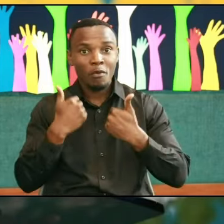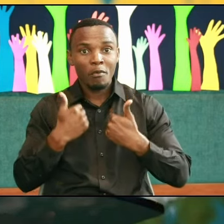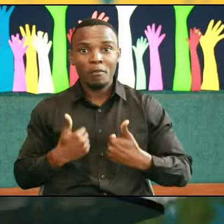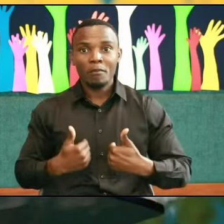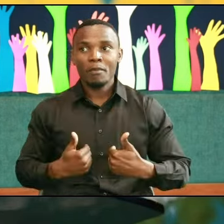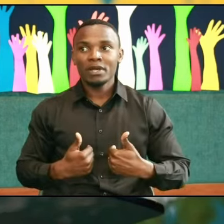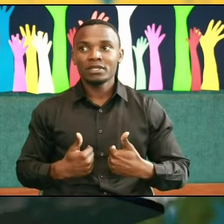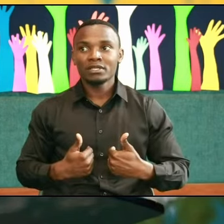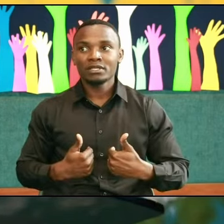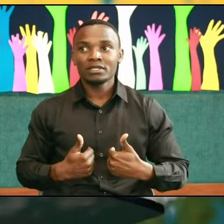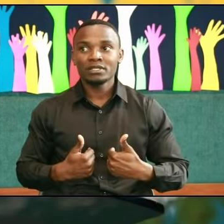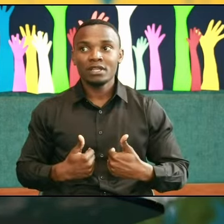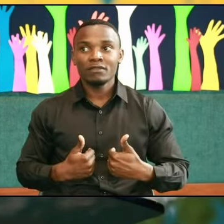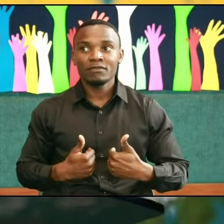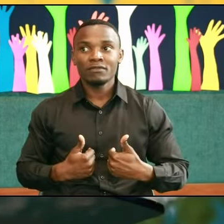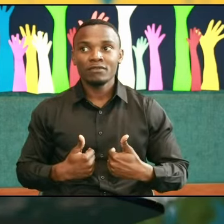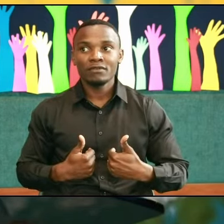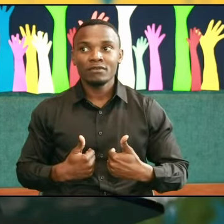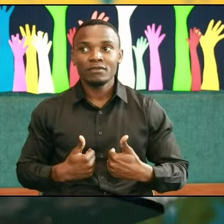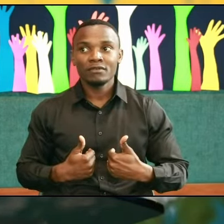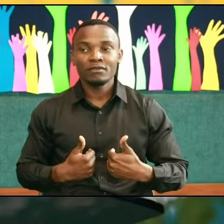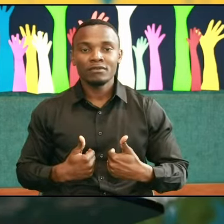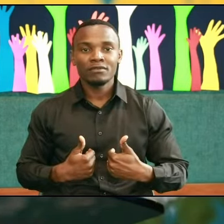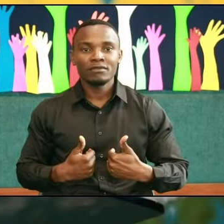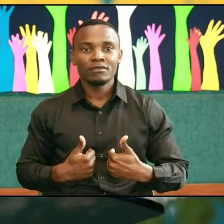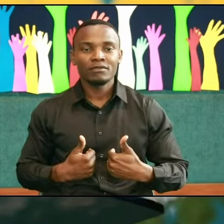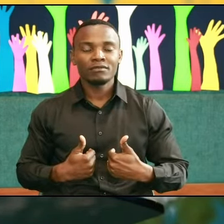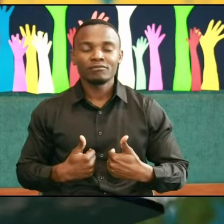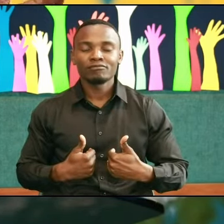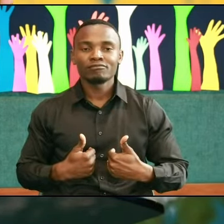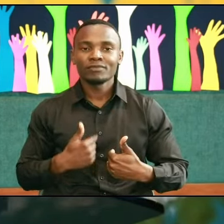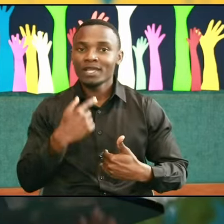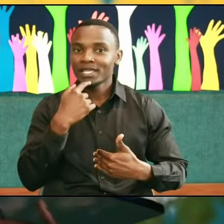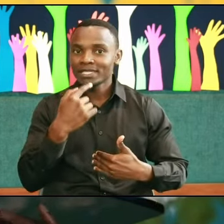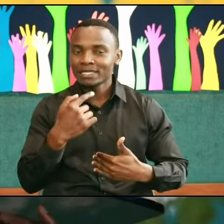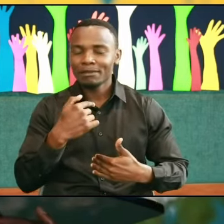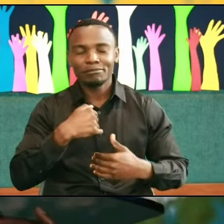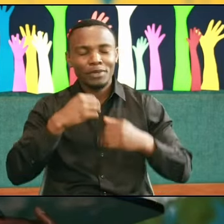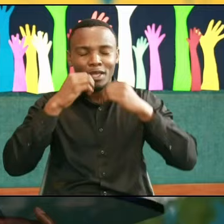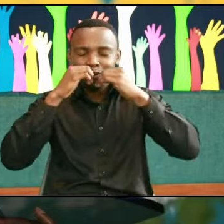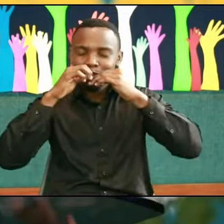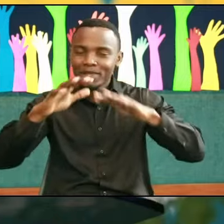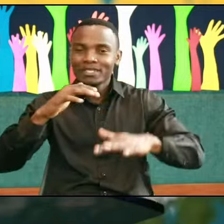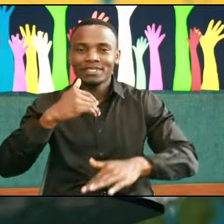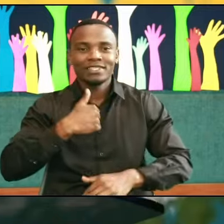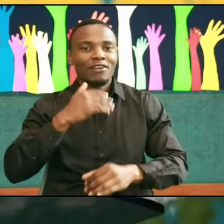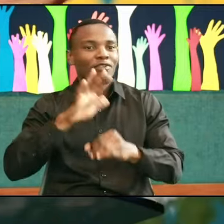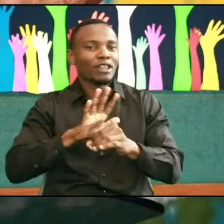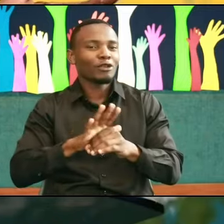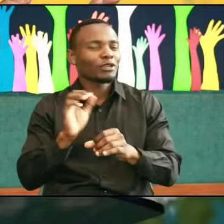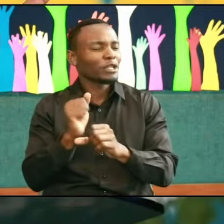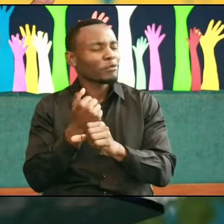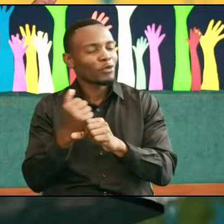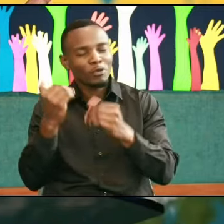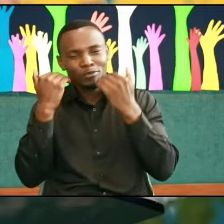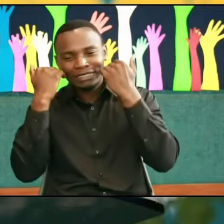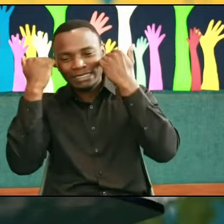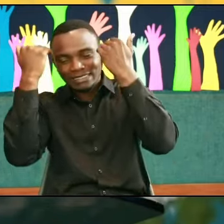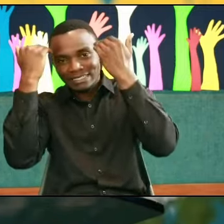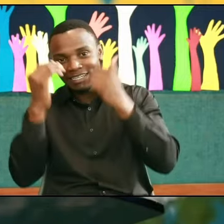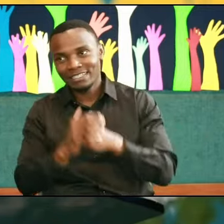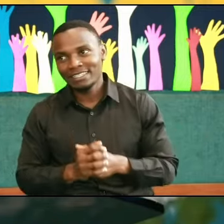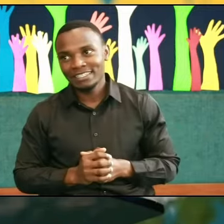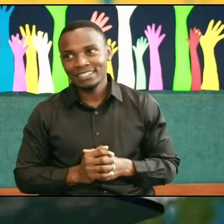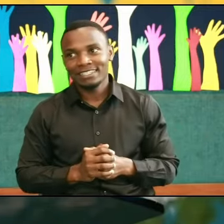sermon title in my life, too blessed to be stressed. The rest are just colorants,